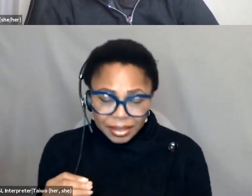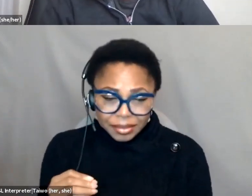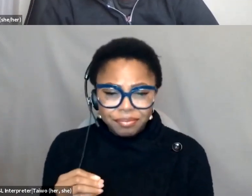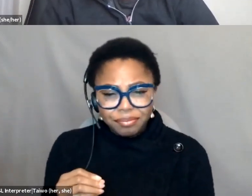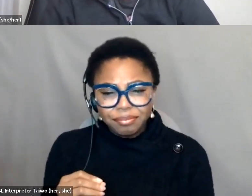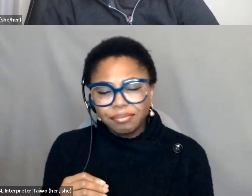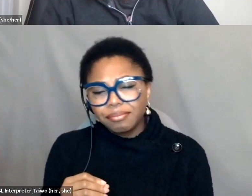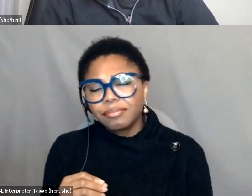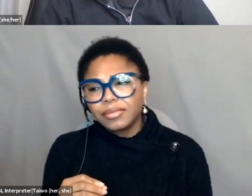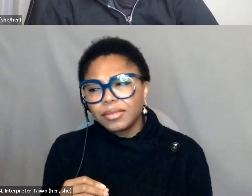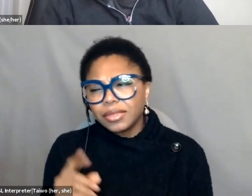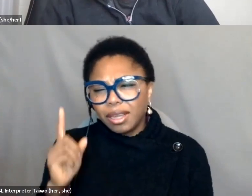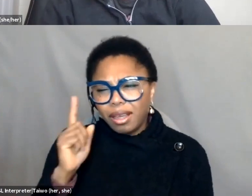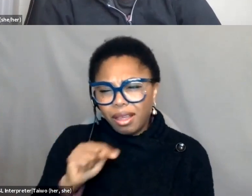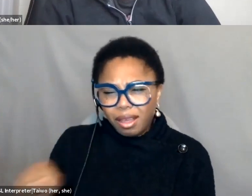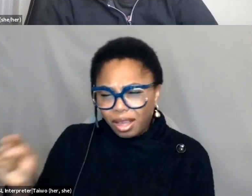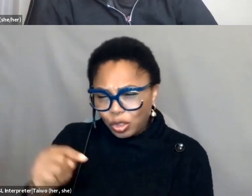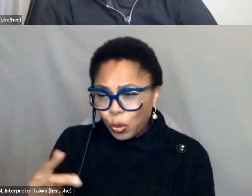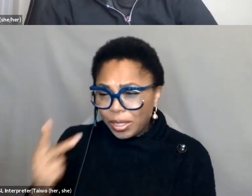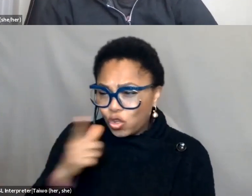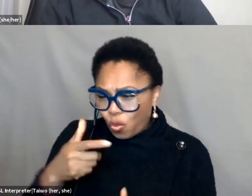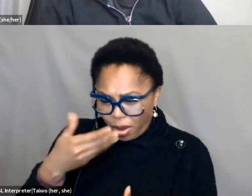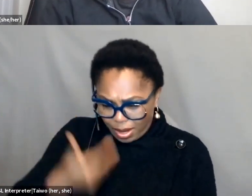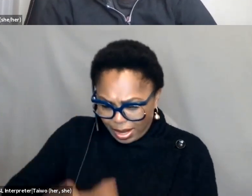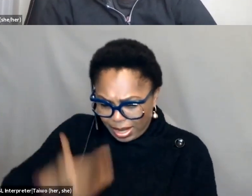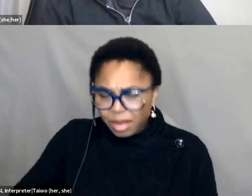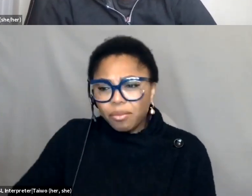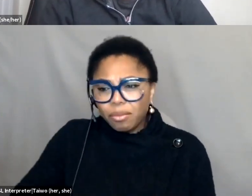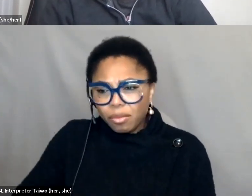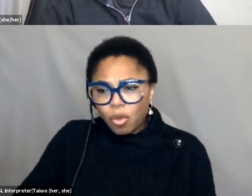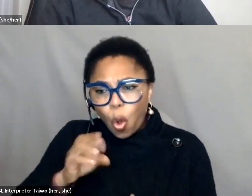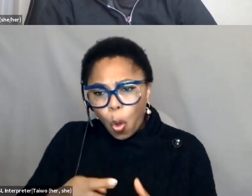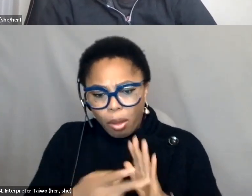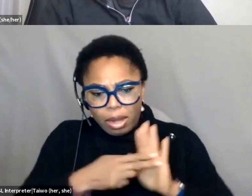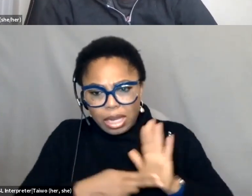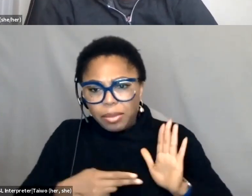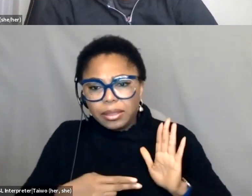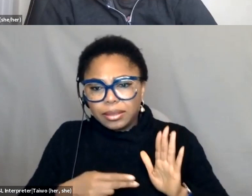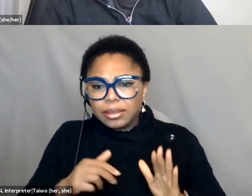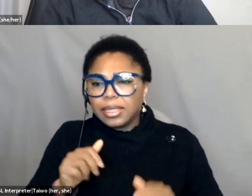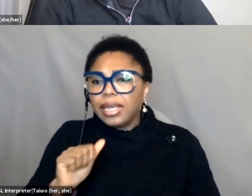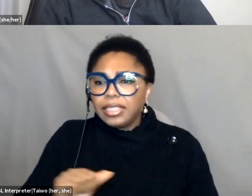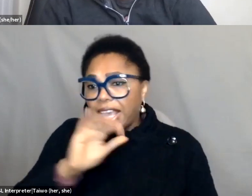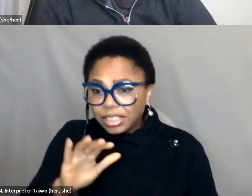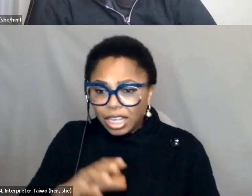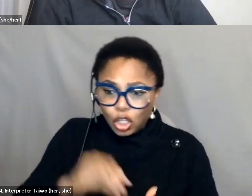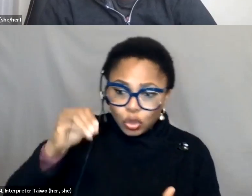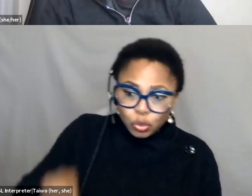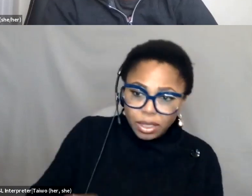really see me for who I am, or they just see the labels on me? Asia, student,